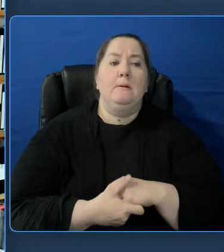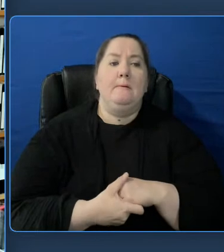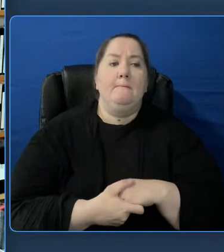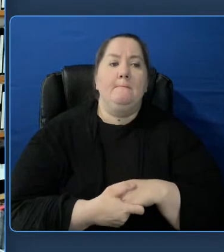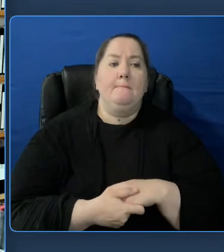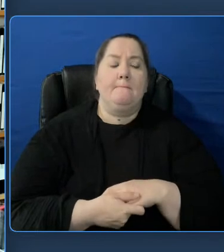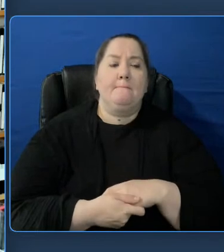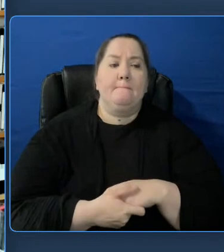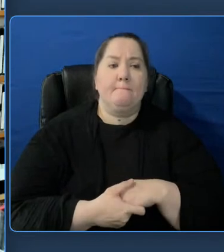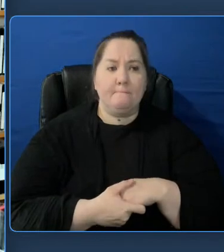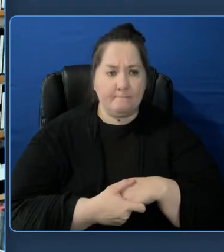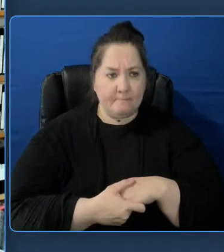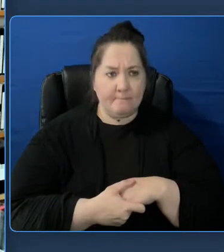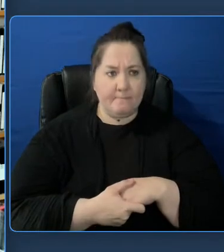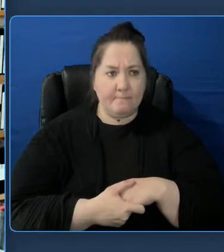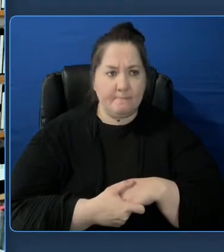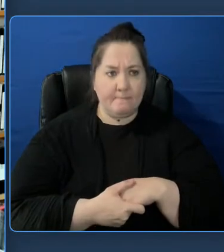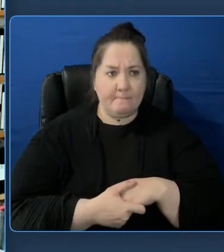And of course,